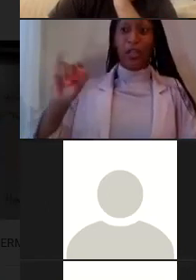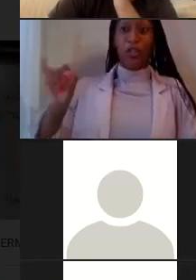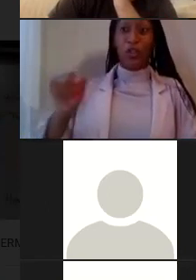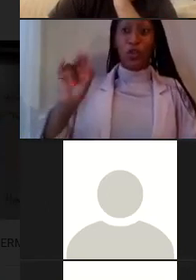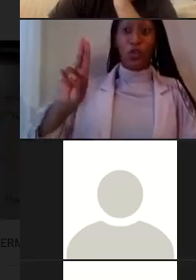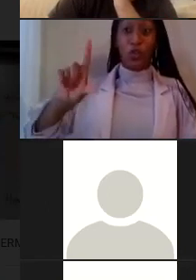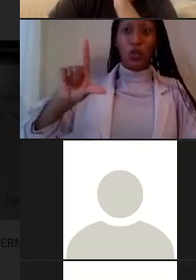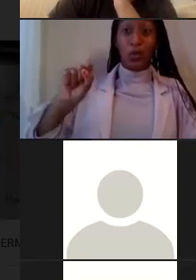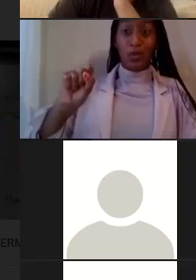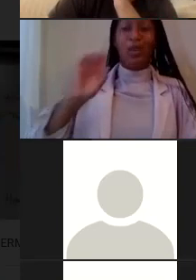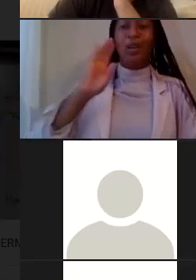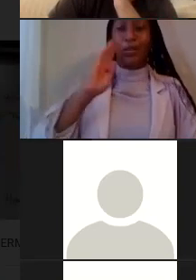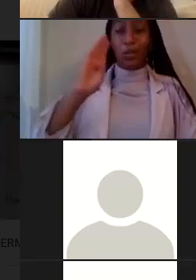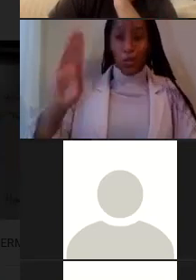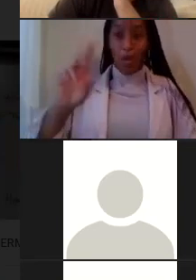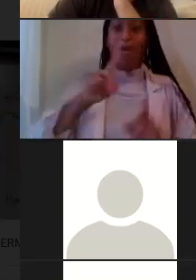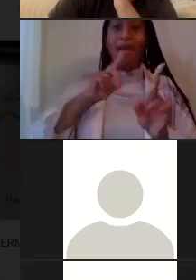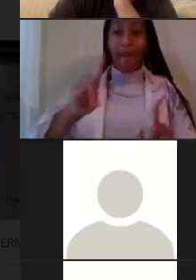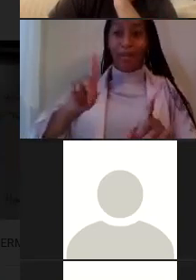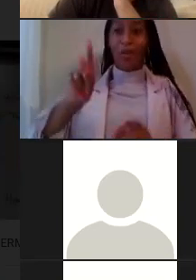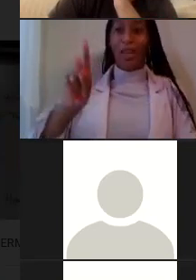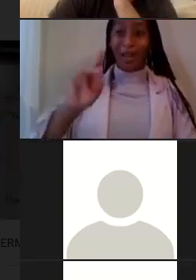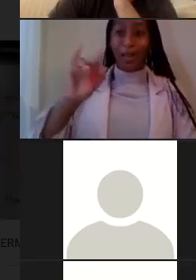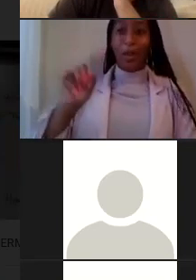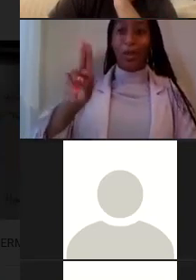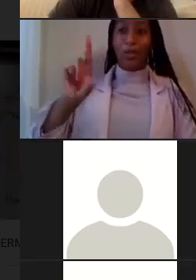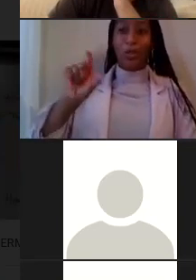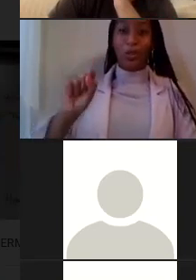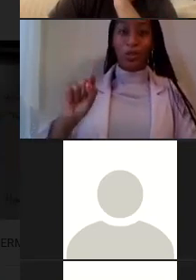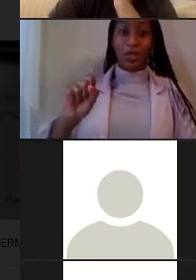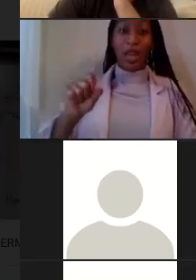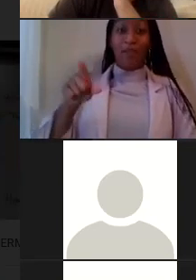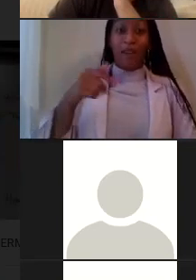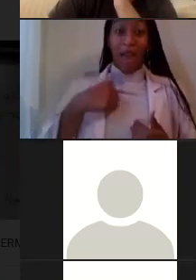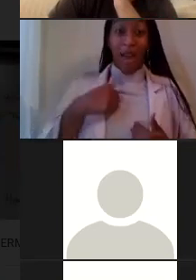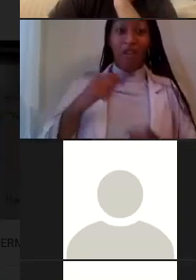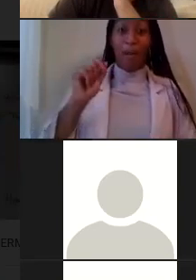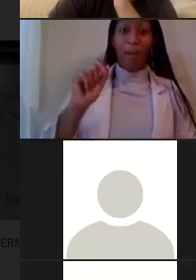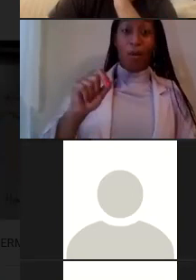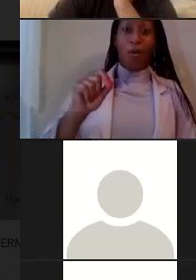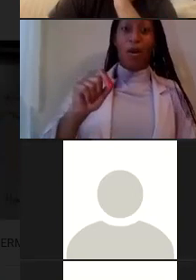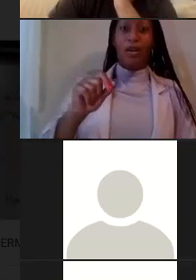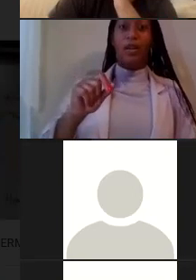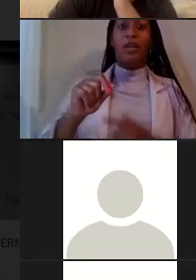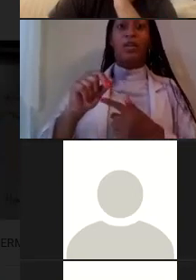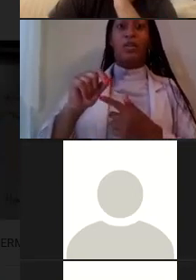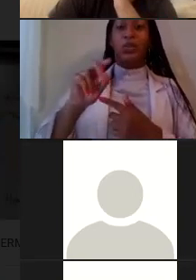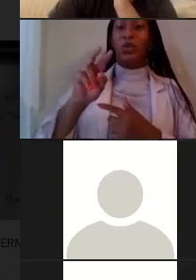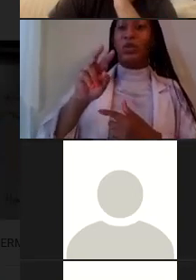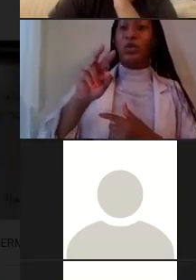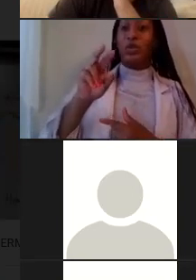multiply 0.032 times negative 40 times 235, I